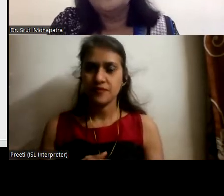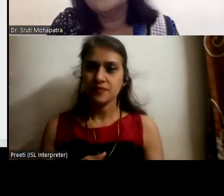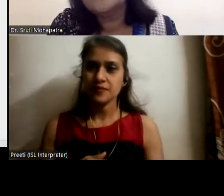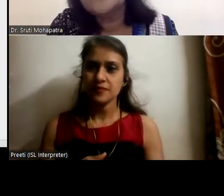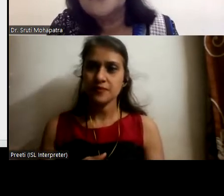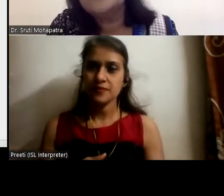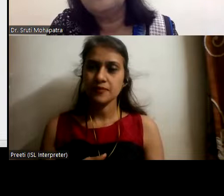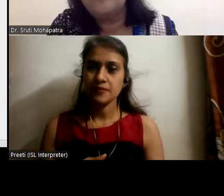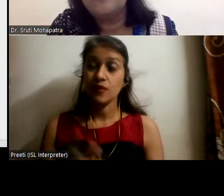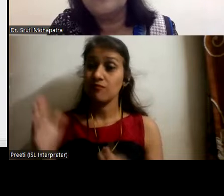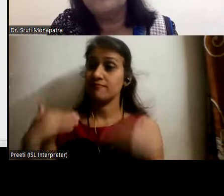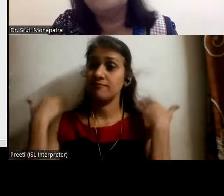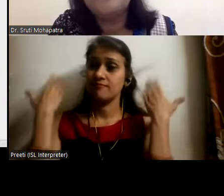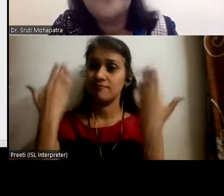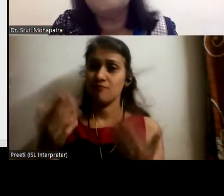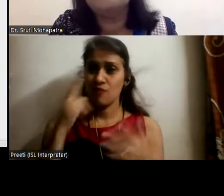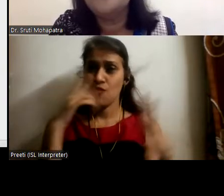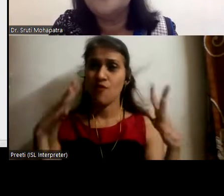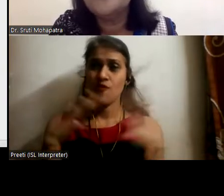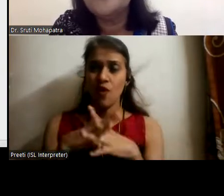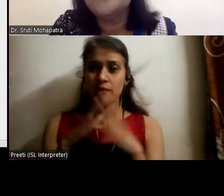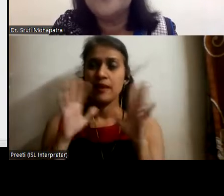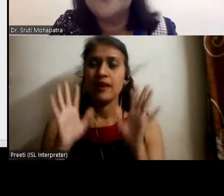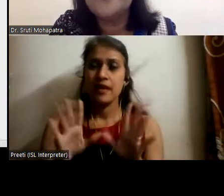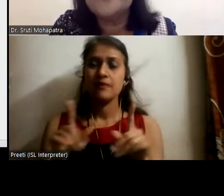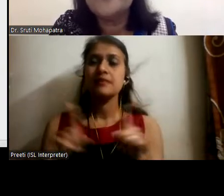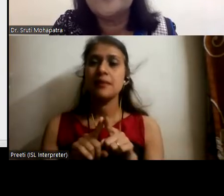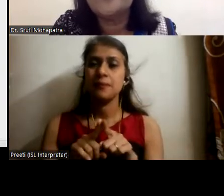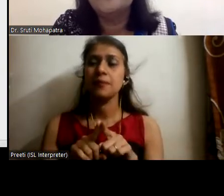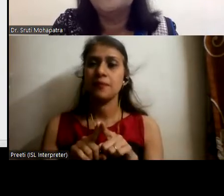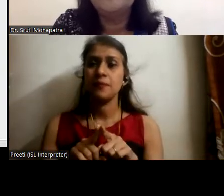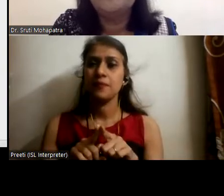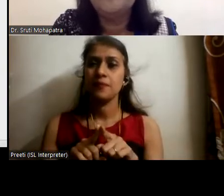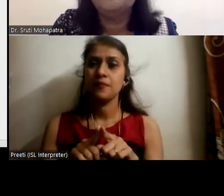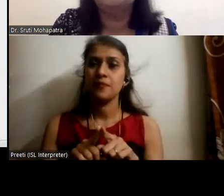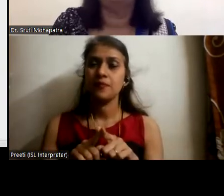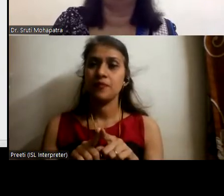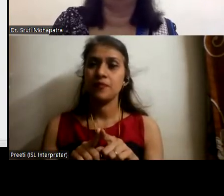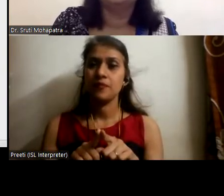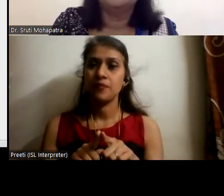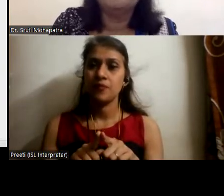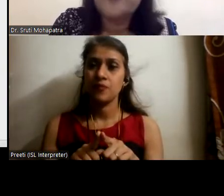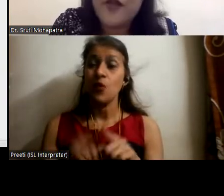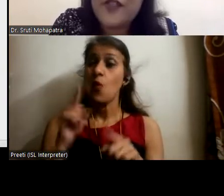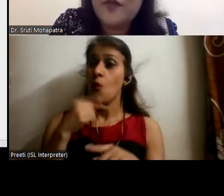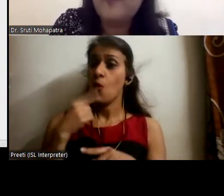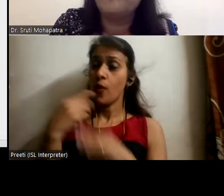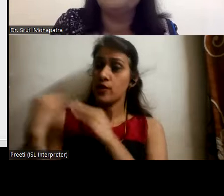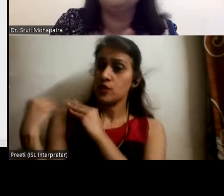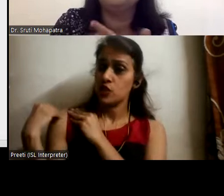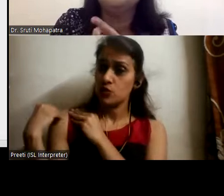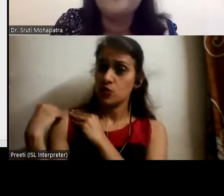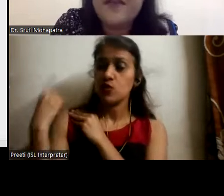contradiction. Since long, women have been considered as people who are responsible